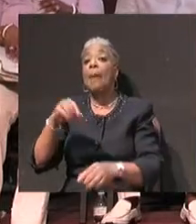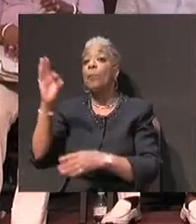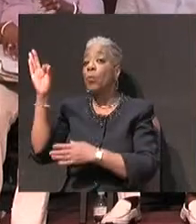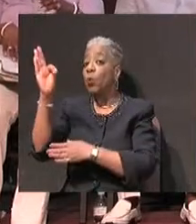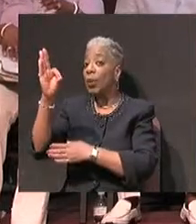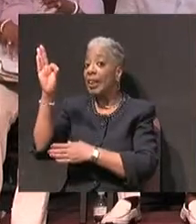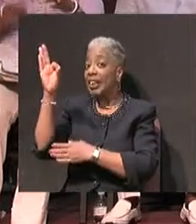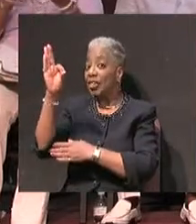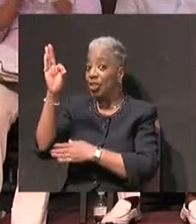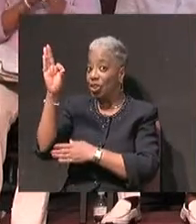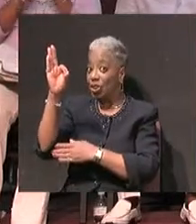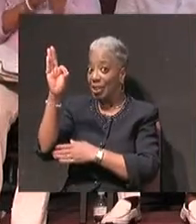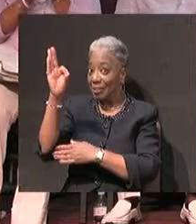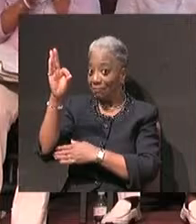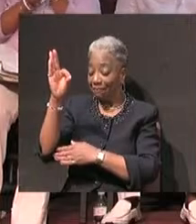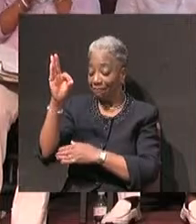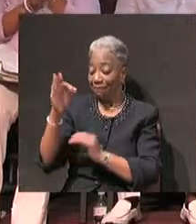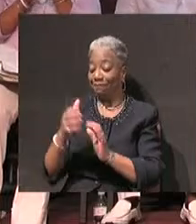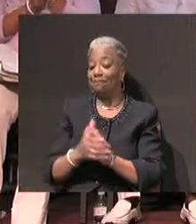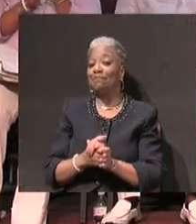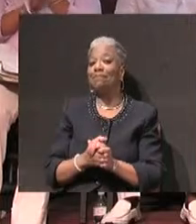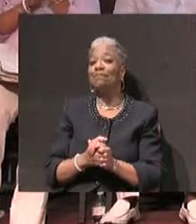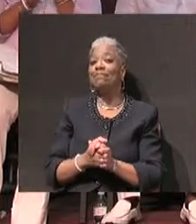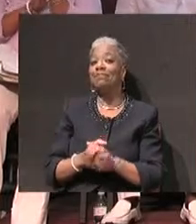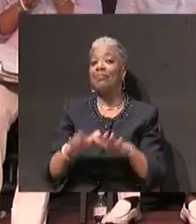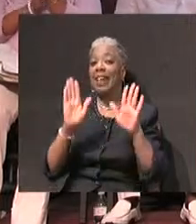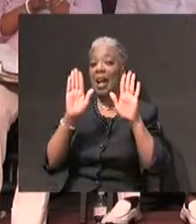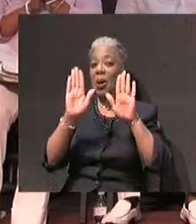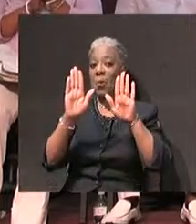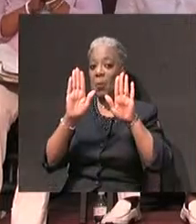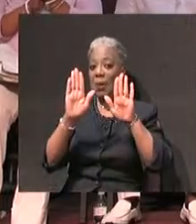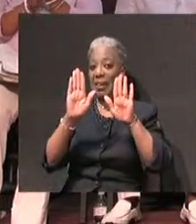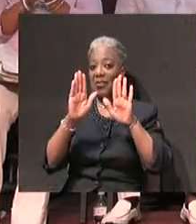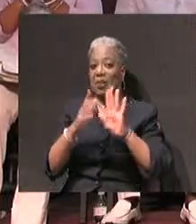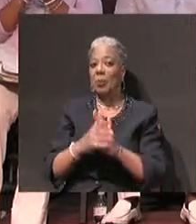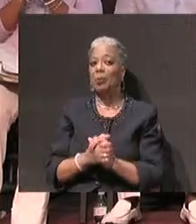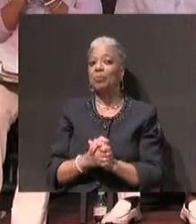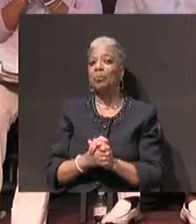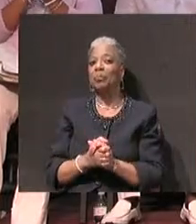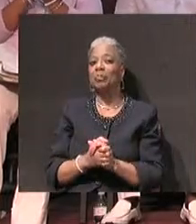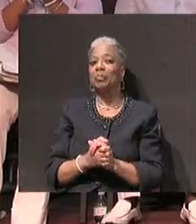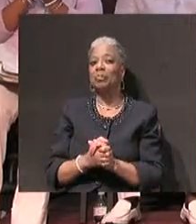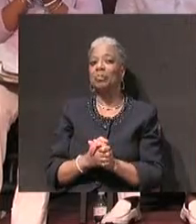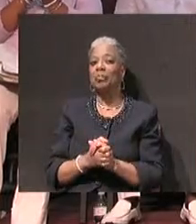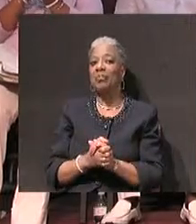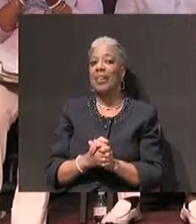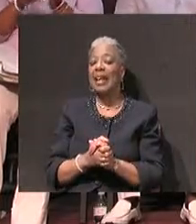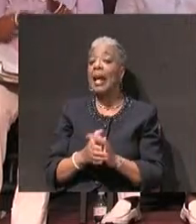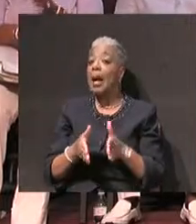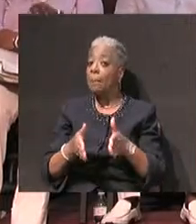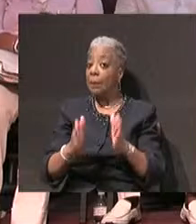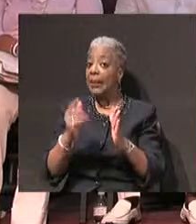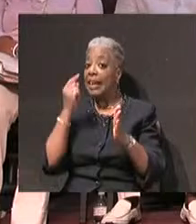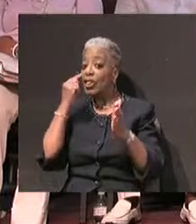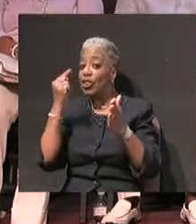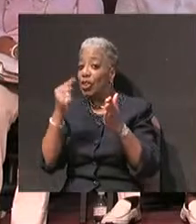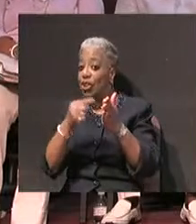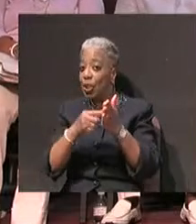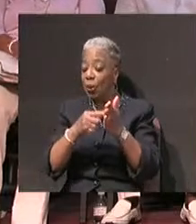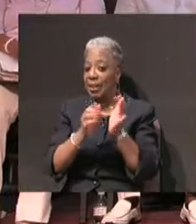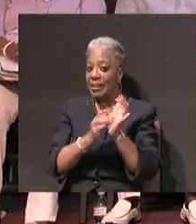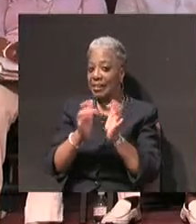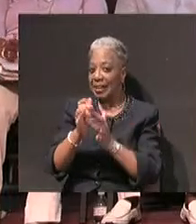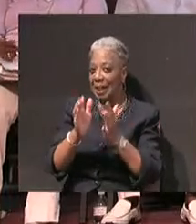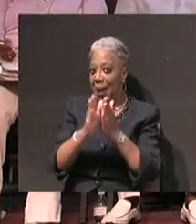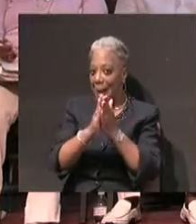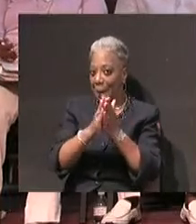All right? So I'll be presenting him, all right? But let's look at the scriptures together, okay?